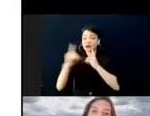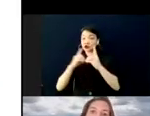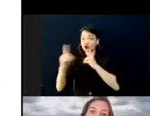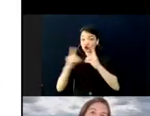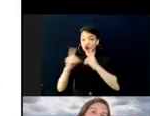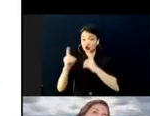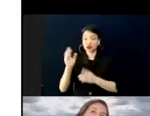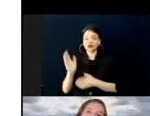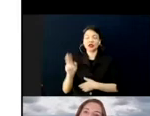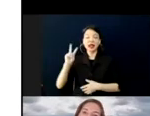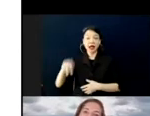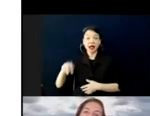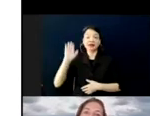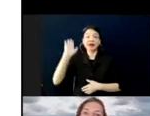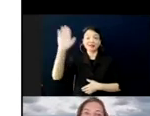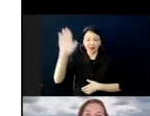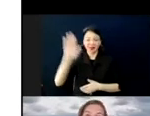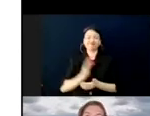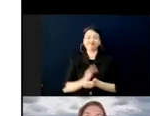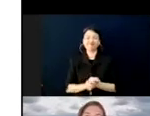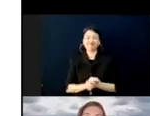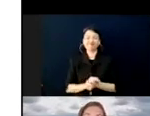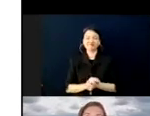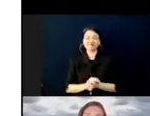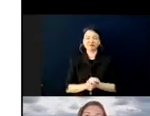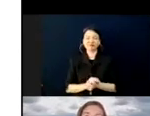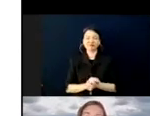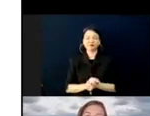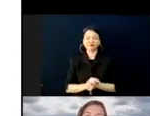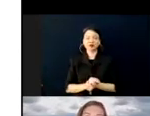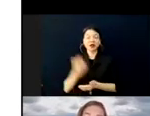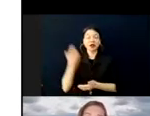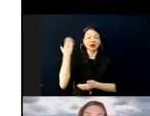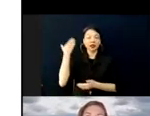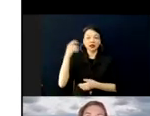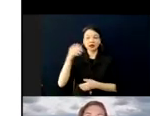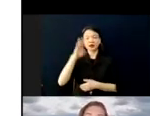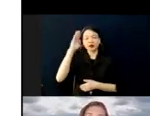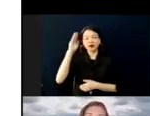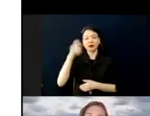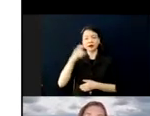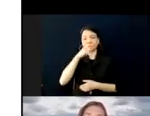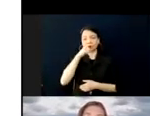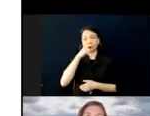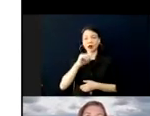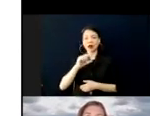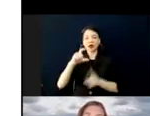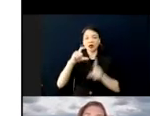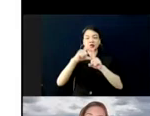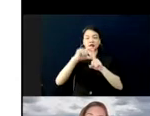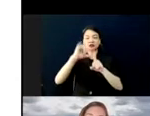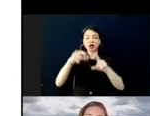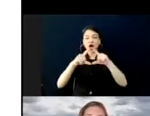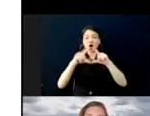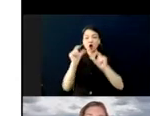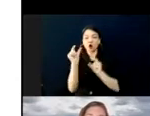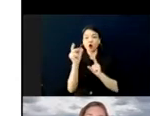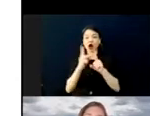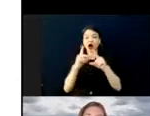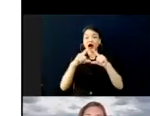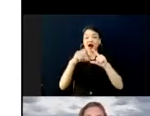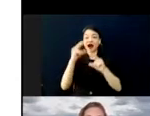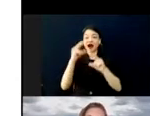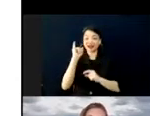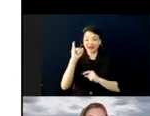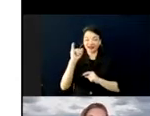Now, I think Pak Johari has already given you a very good overview of where financial inclusion is, kind of based on the 2018 Financial